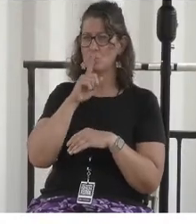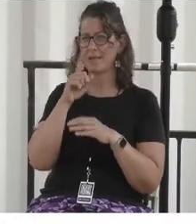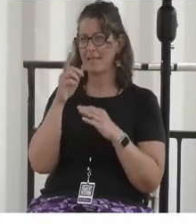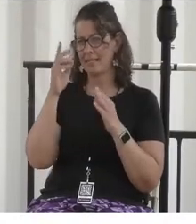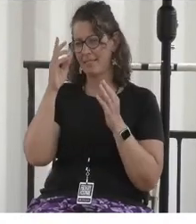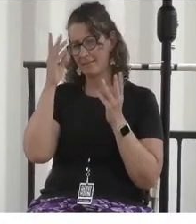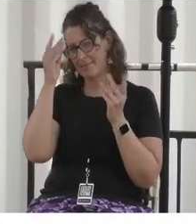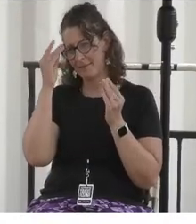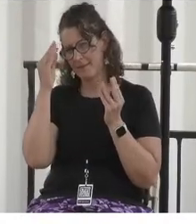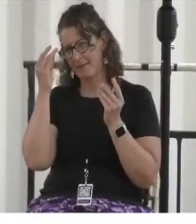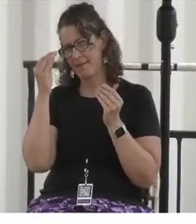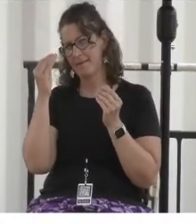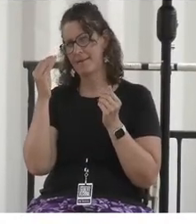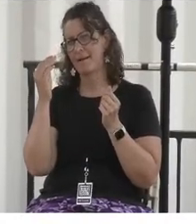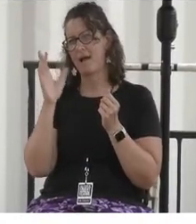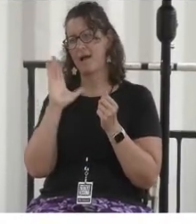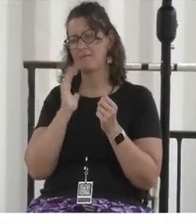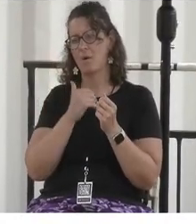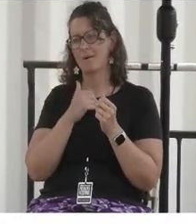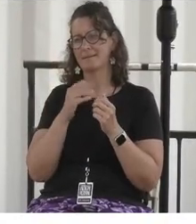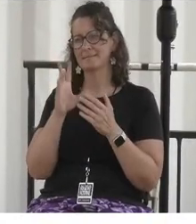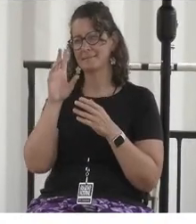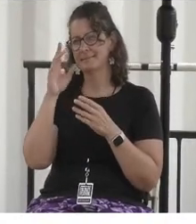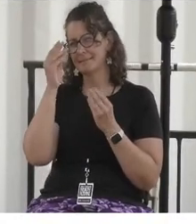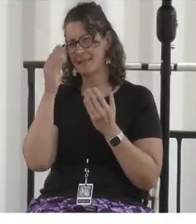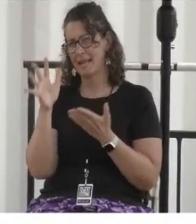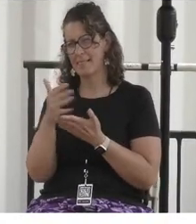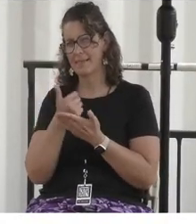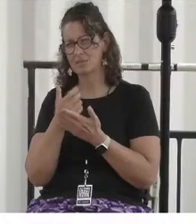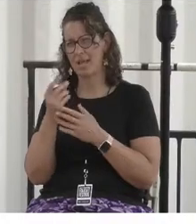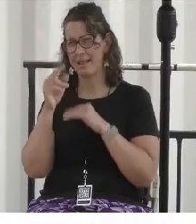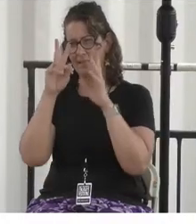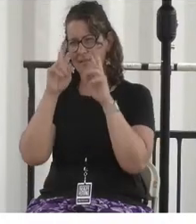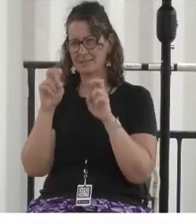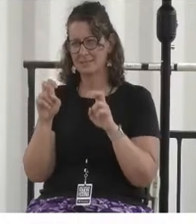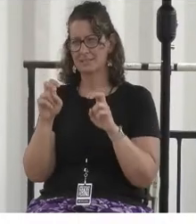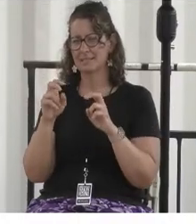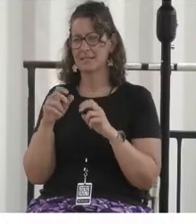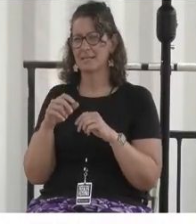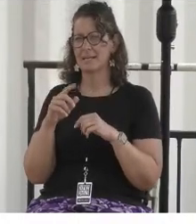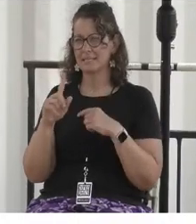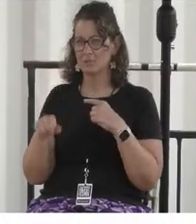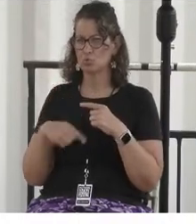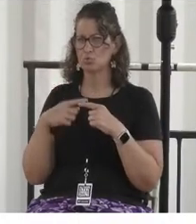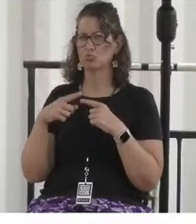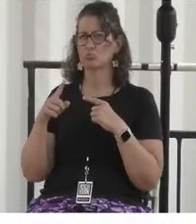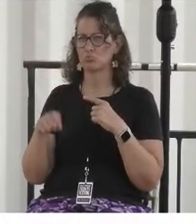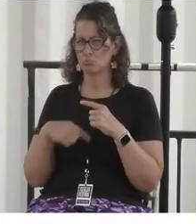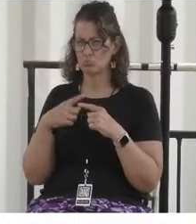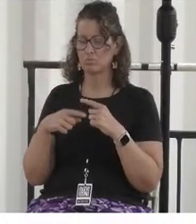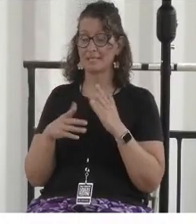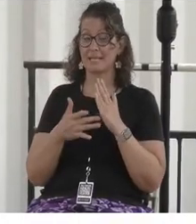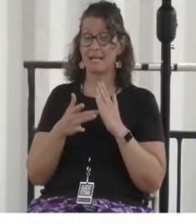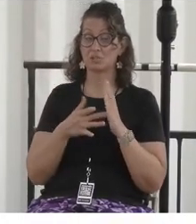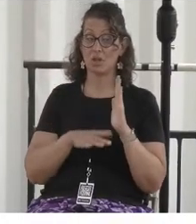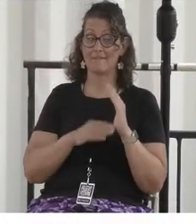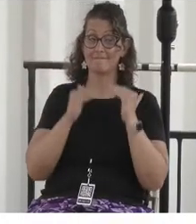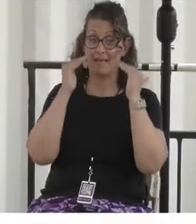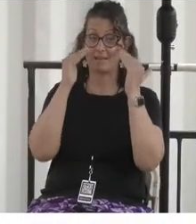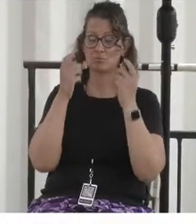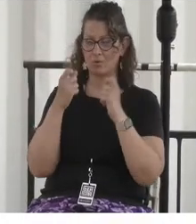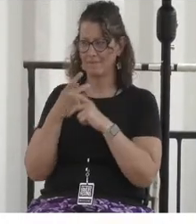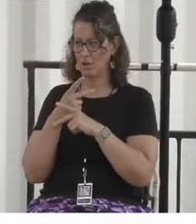our data collection and analysis as well. So it's this a little bit of a vicious circle as the technology rapidly advances and we try to figure out how good it